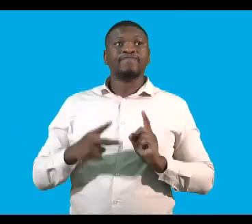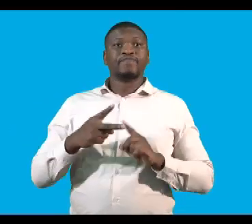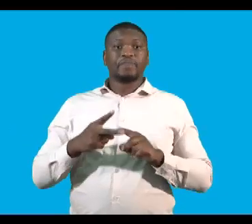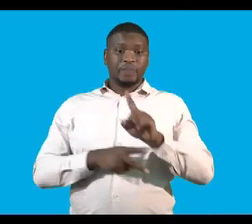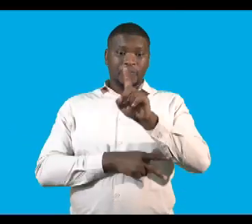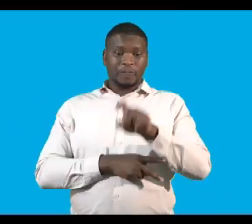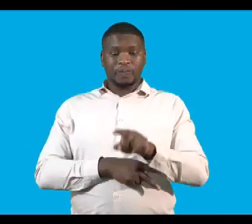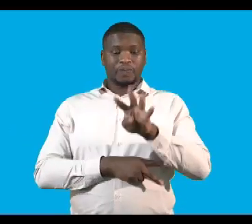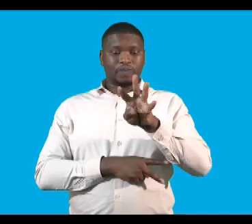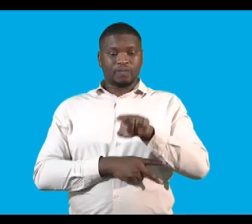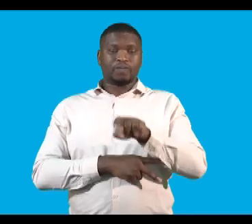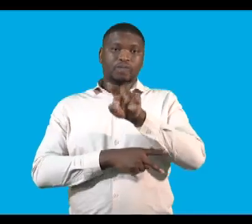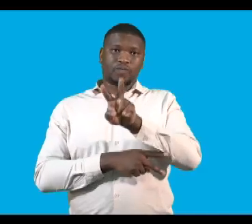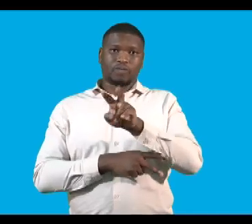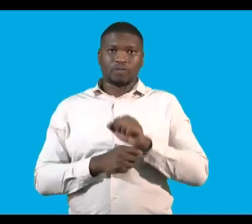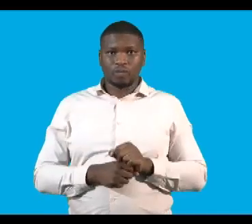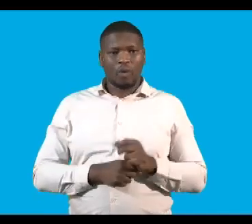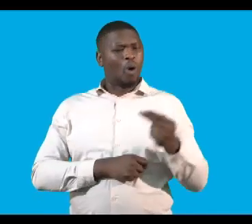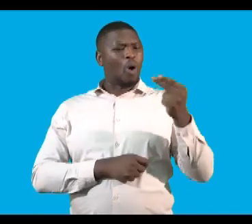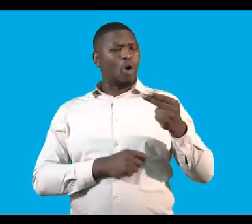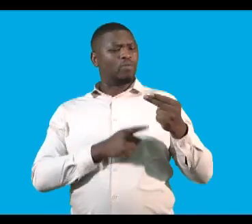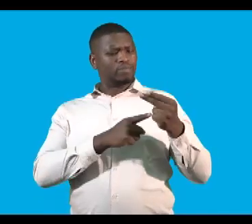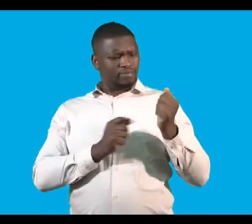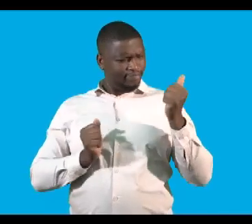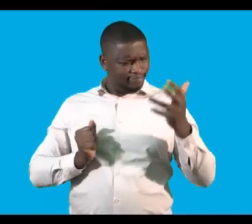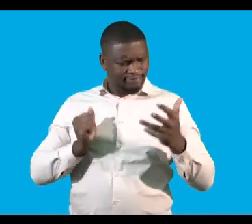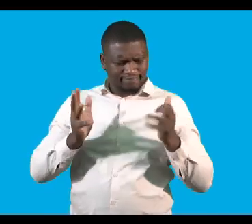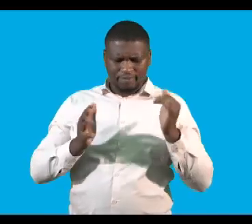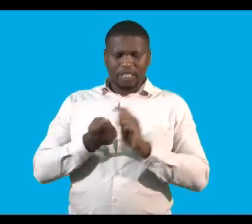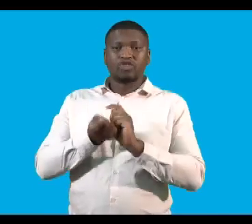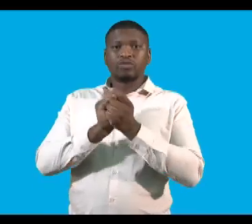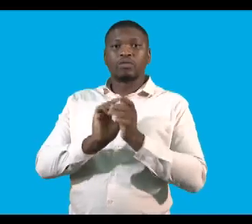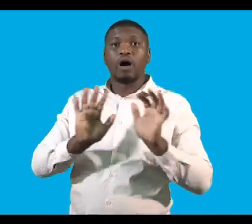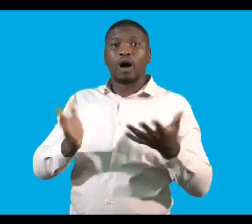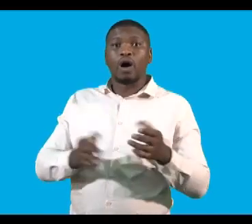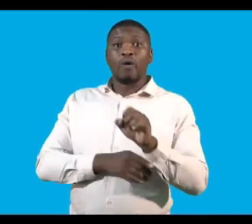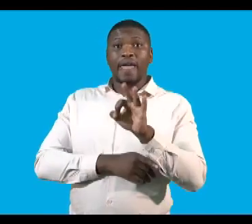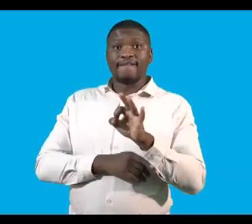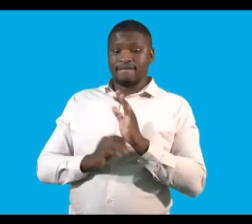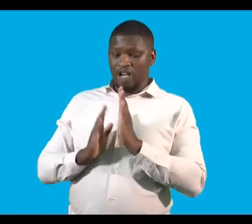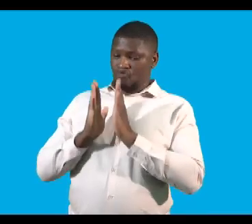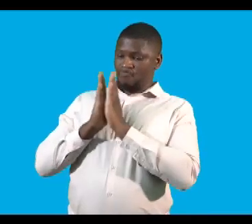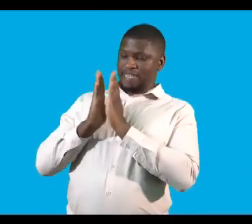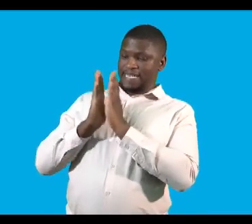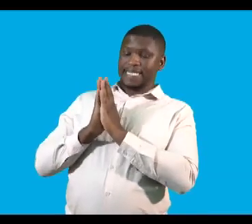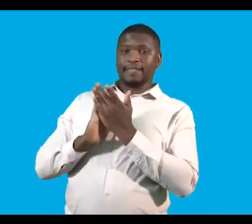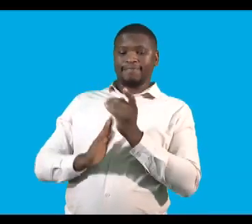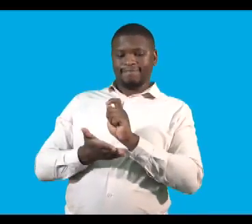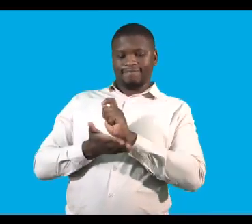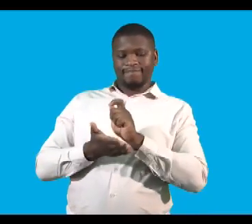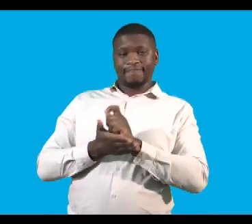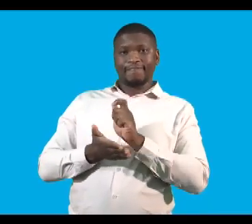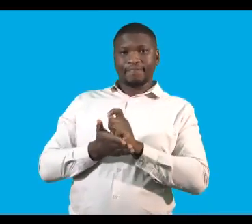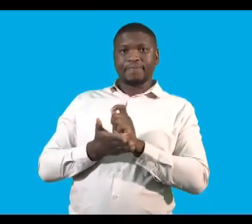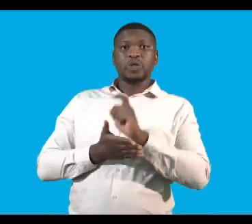Question 4.2. How would Hobbes' tone change if a religion were to be written in a